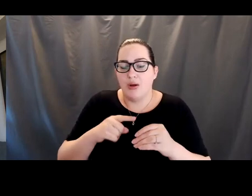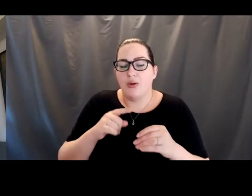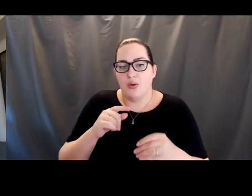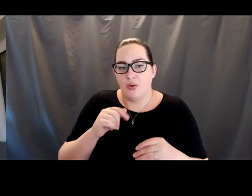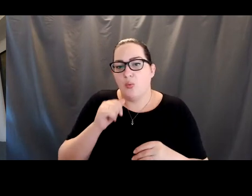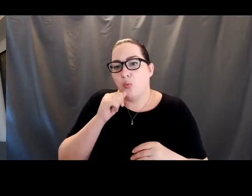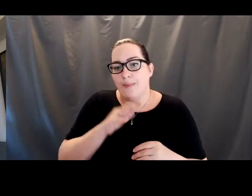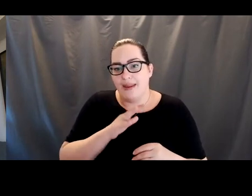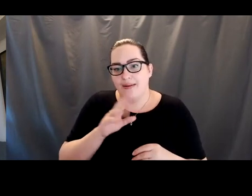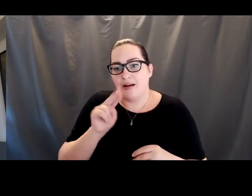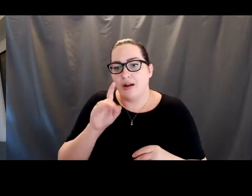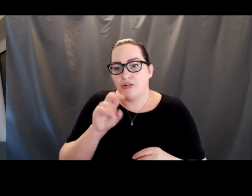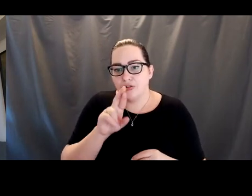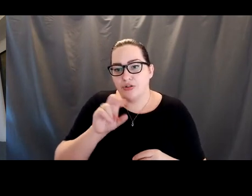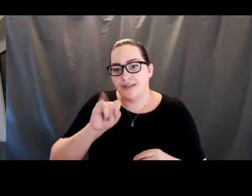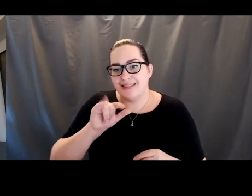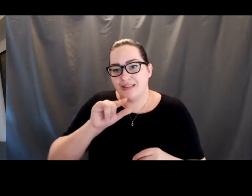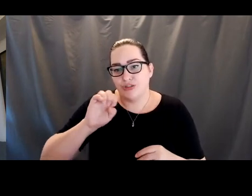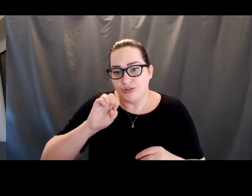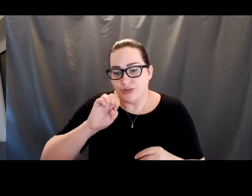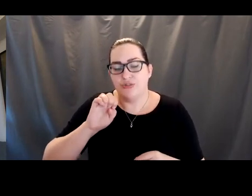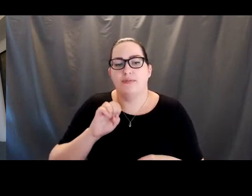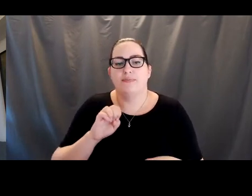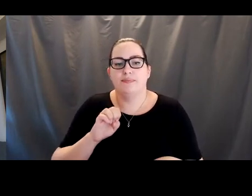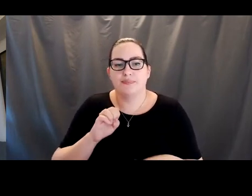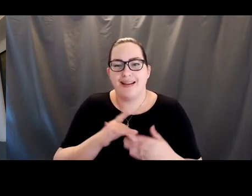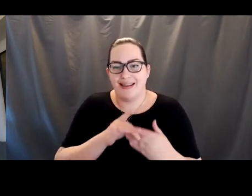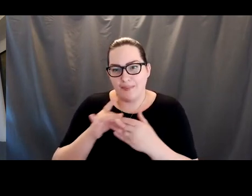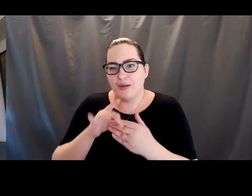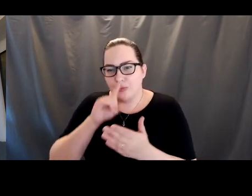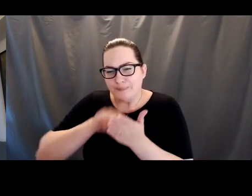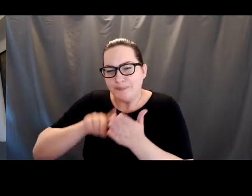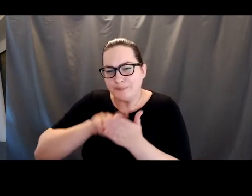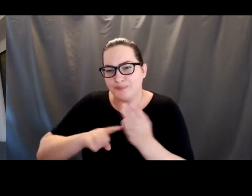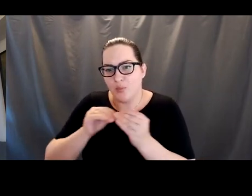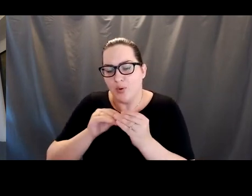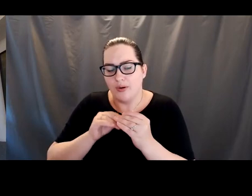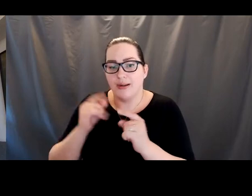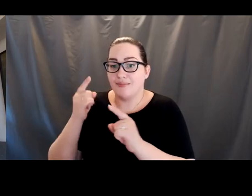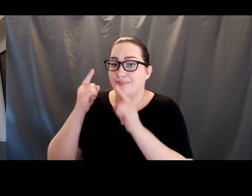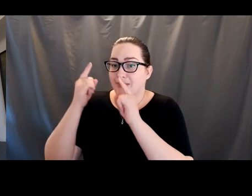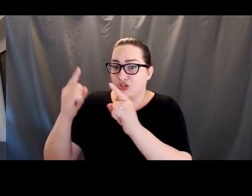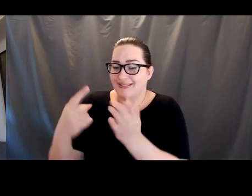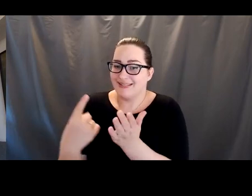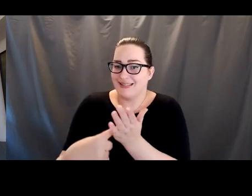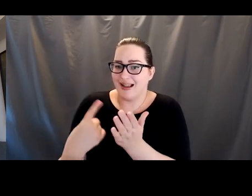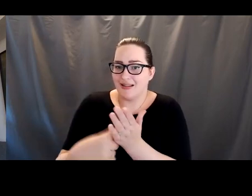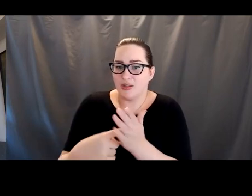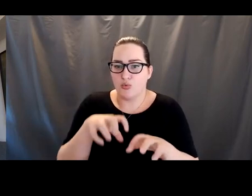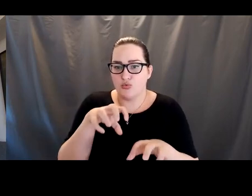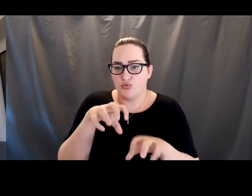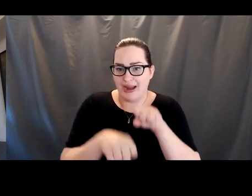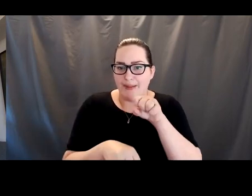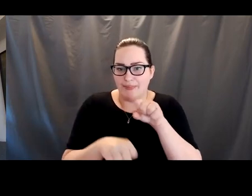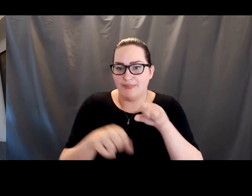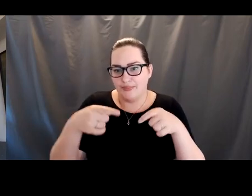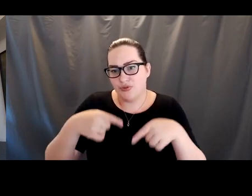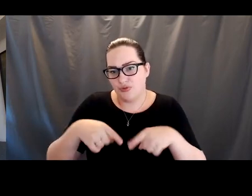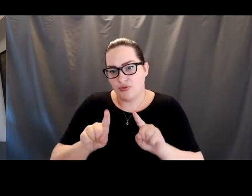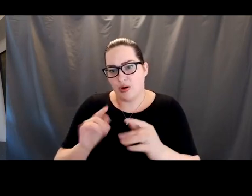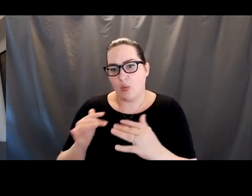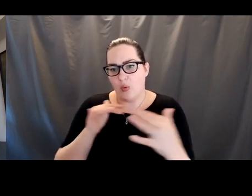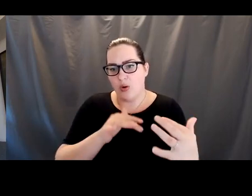reporting. The mission was to talk about rape in war, and it kind of expanded